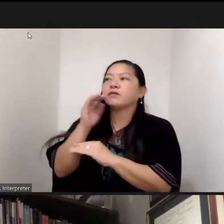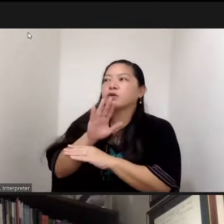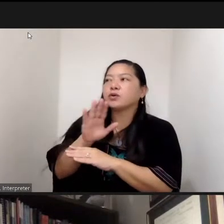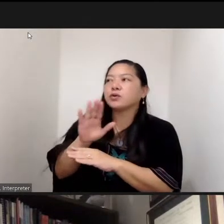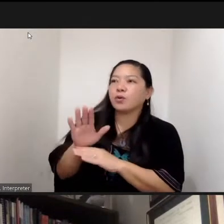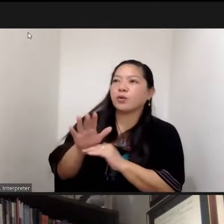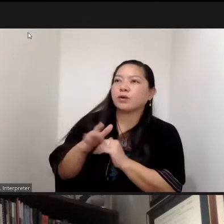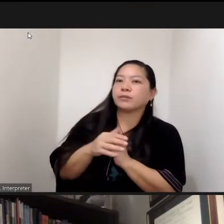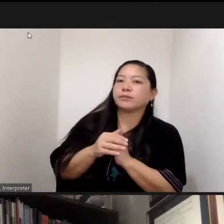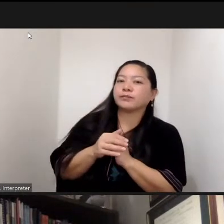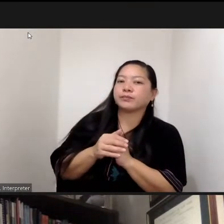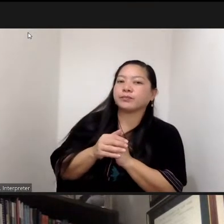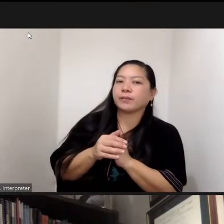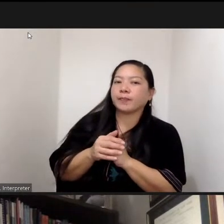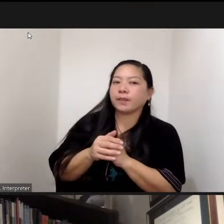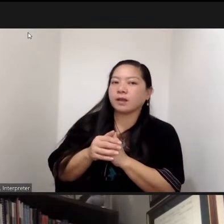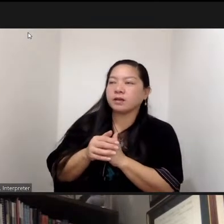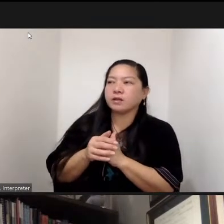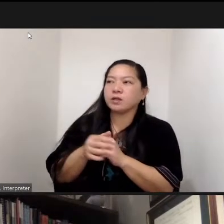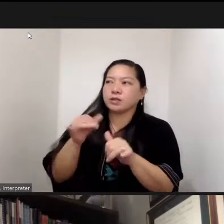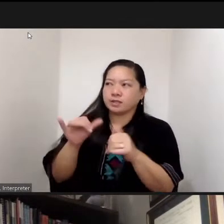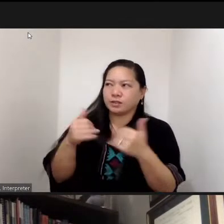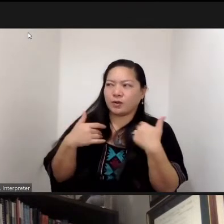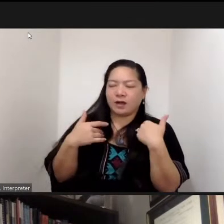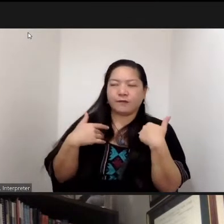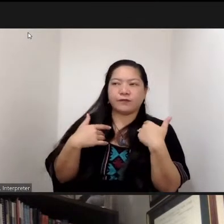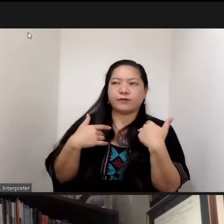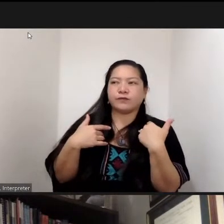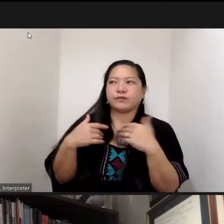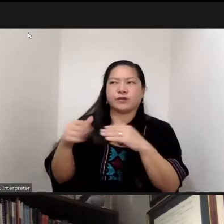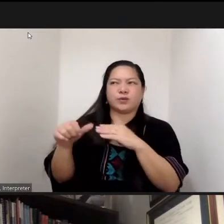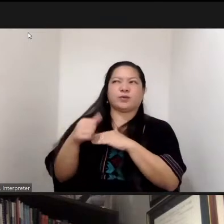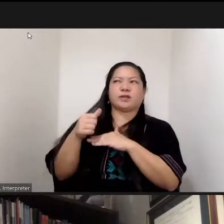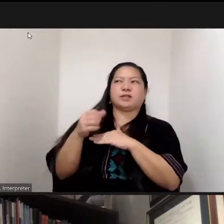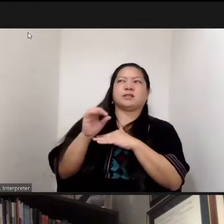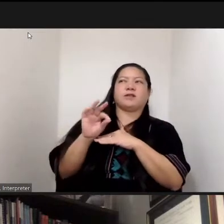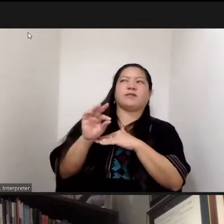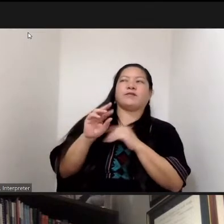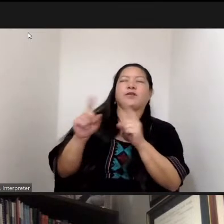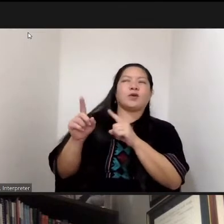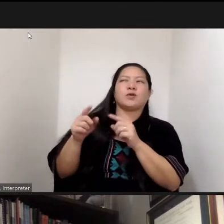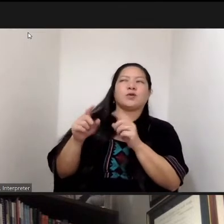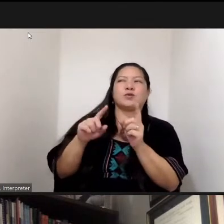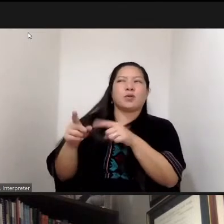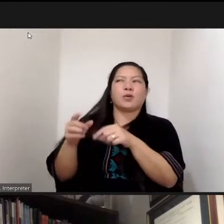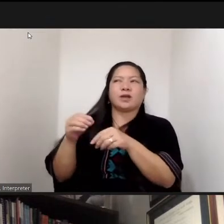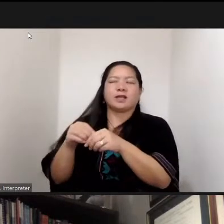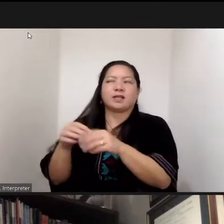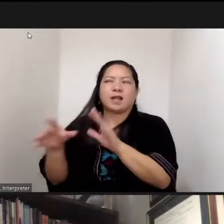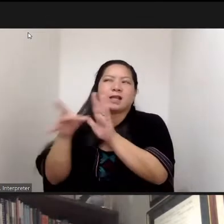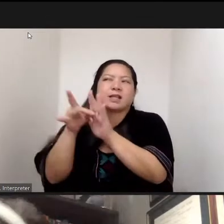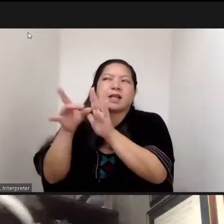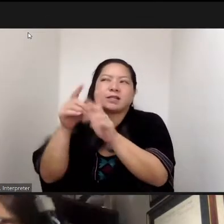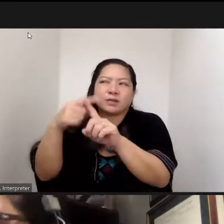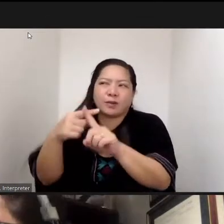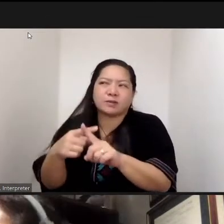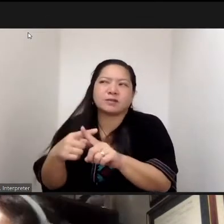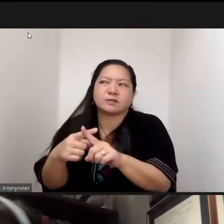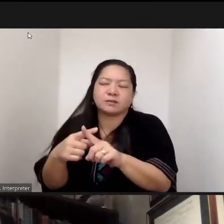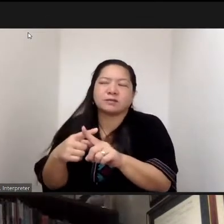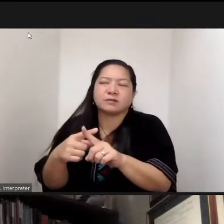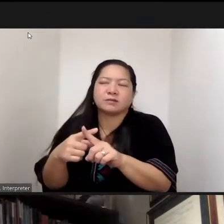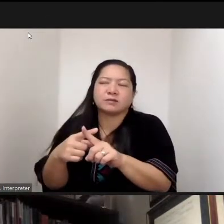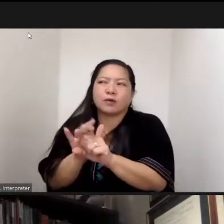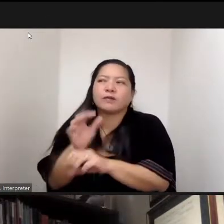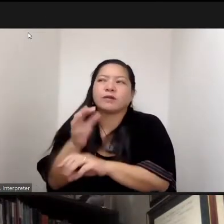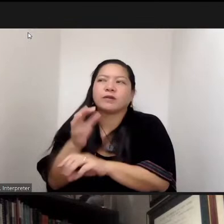moderate, you know, you still have the risk of going into high risk. And for me and